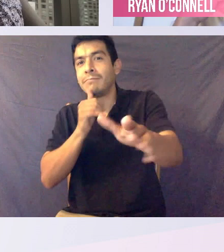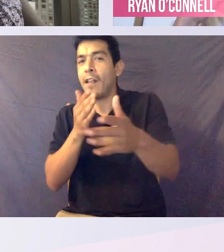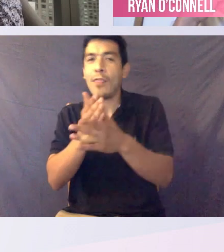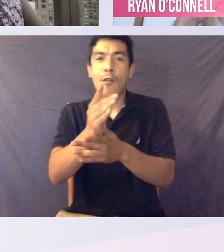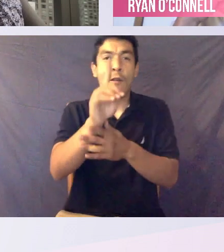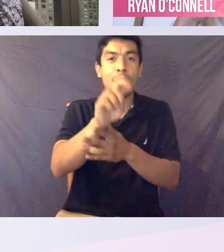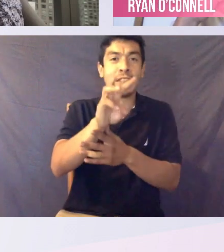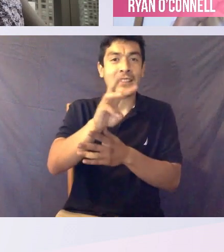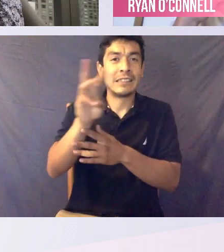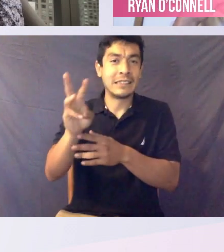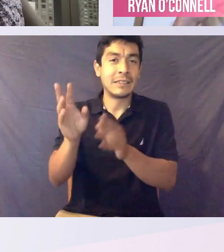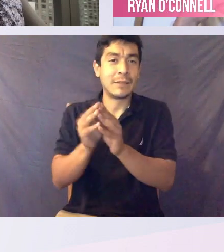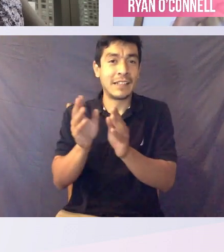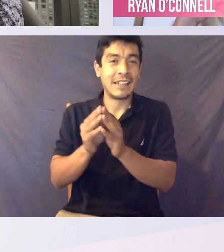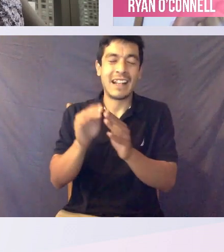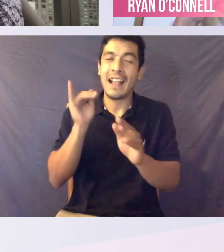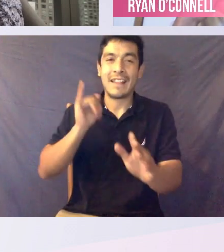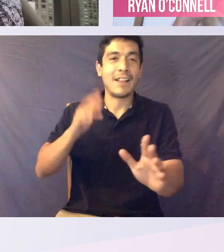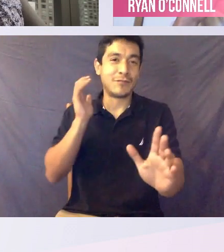to me. Sorry.